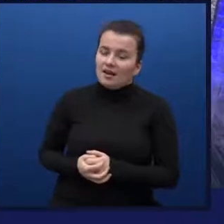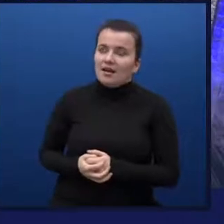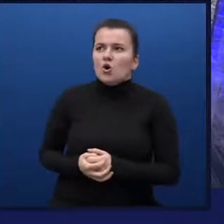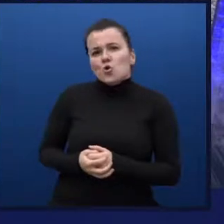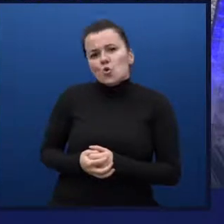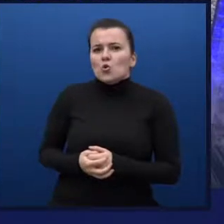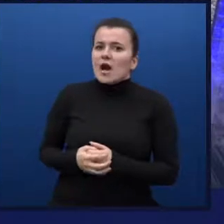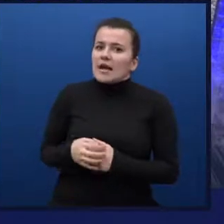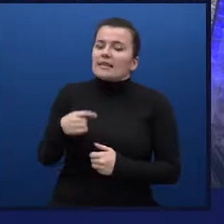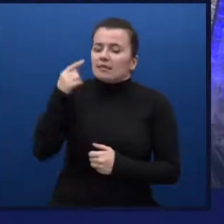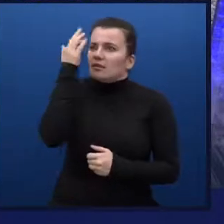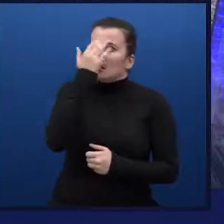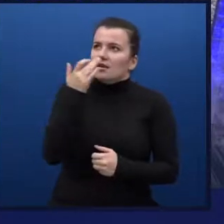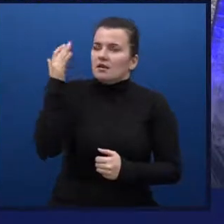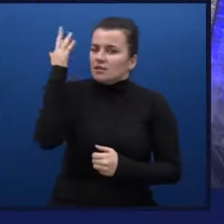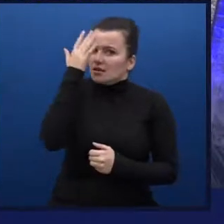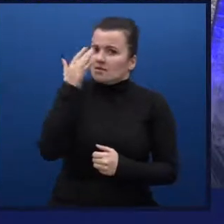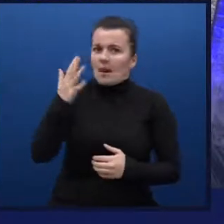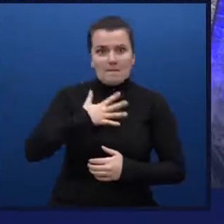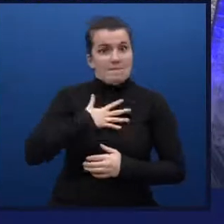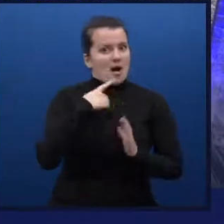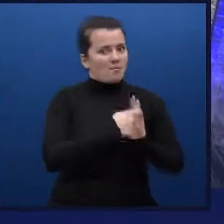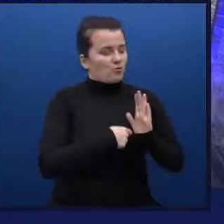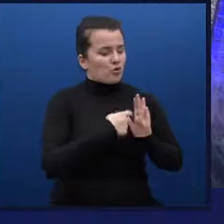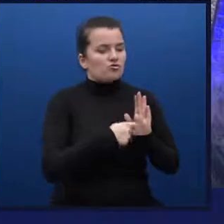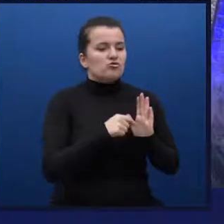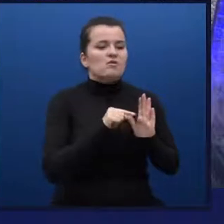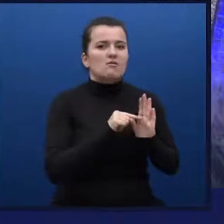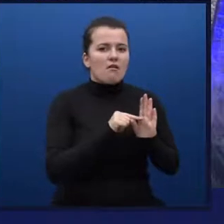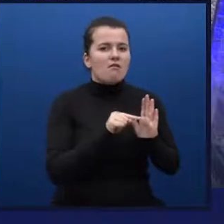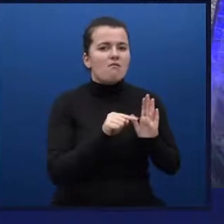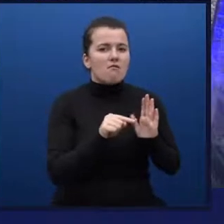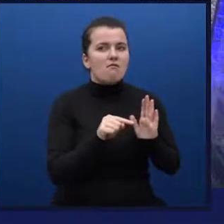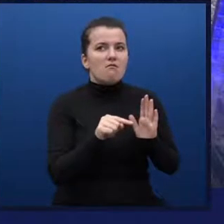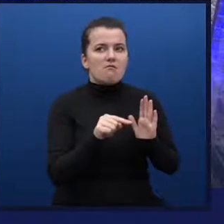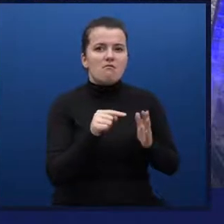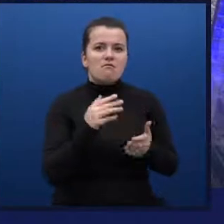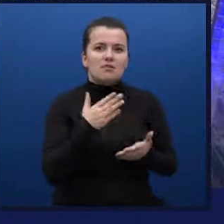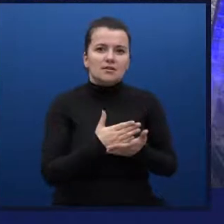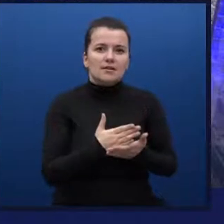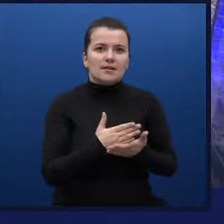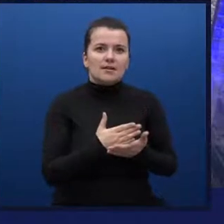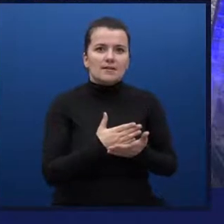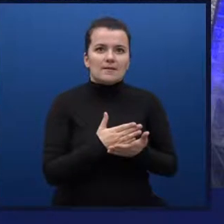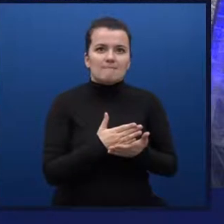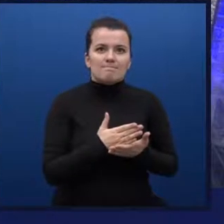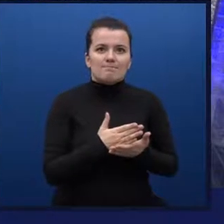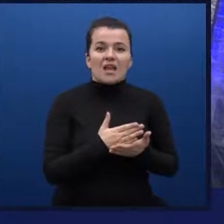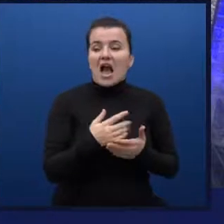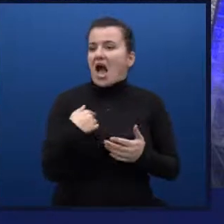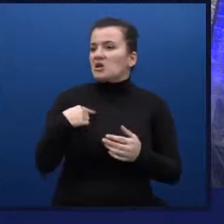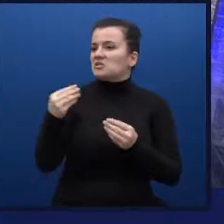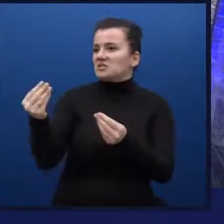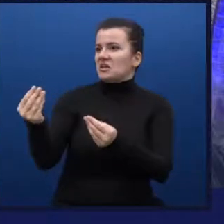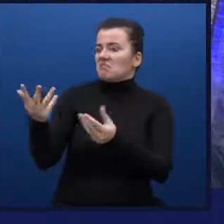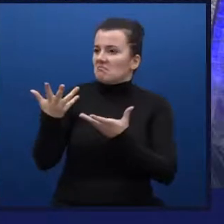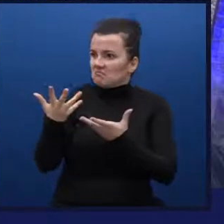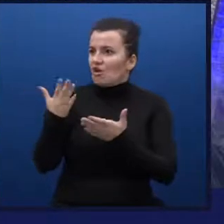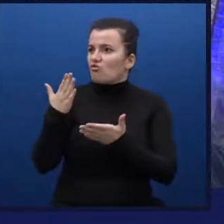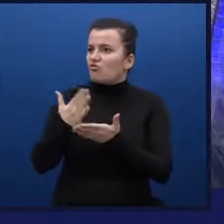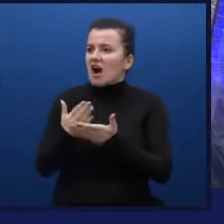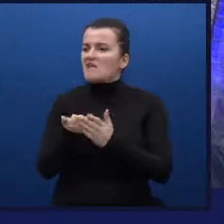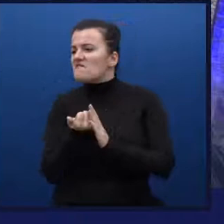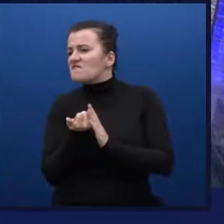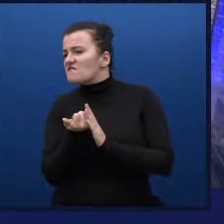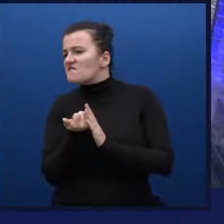thinking about it in my own projects, it doesn't sound all that complicated to actually include a few extra